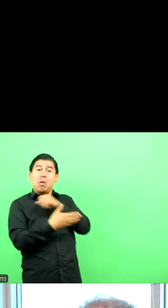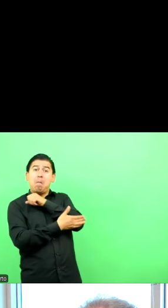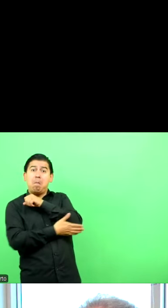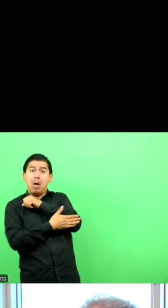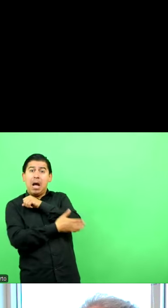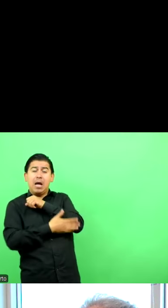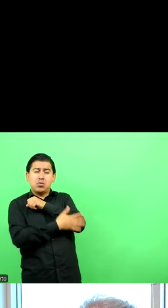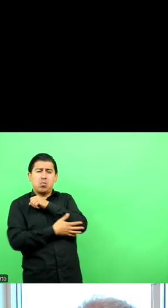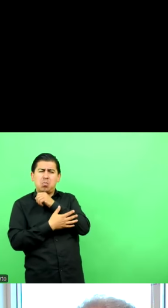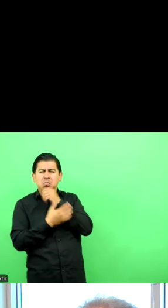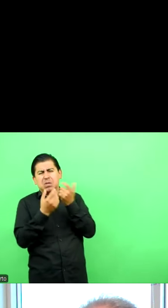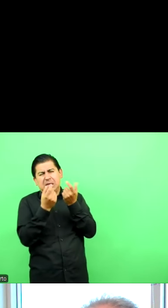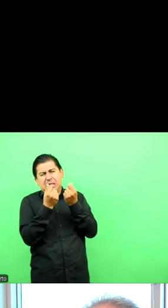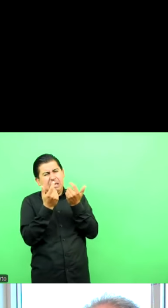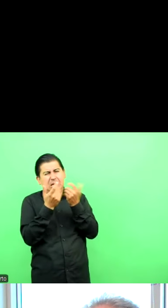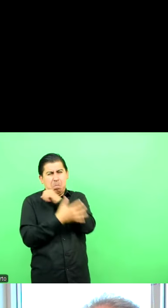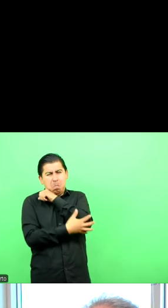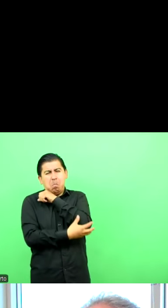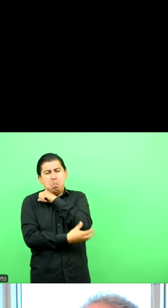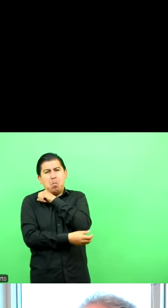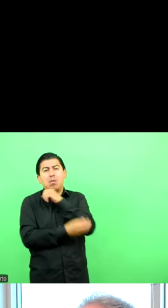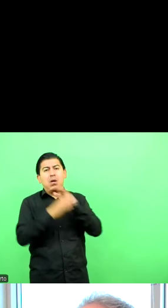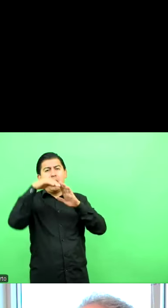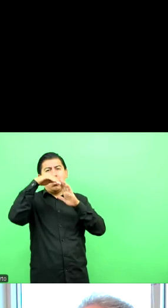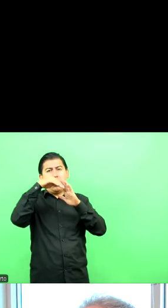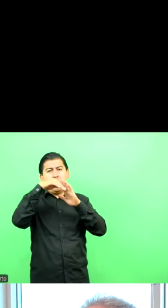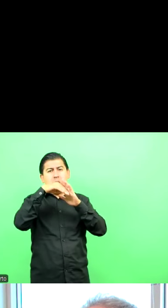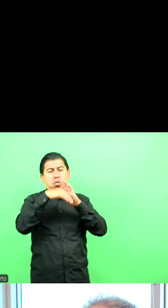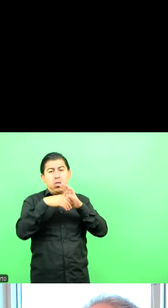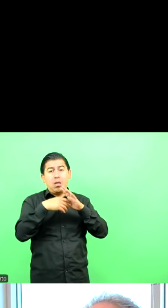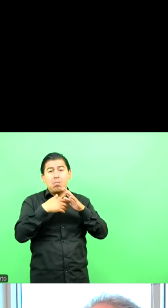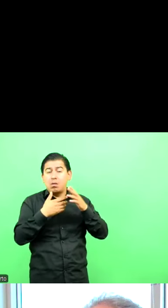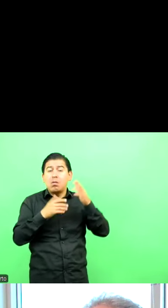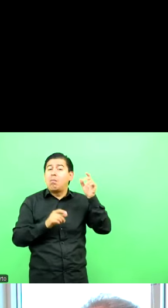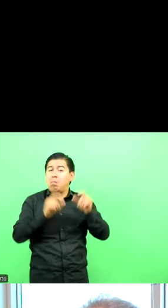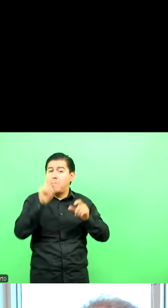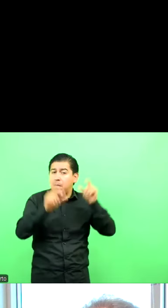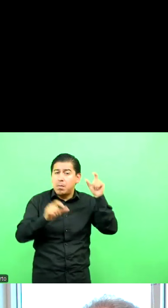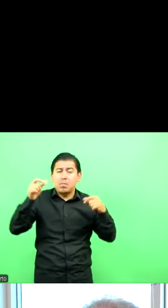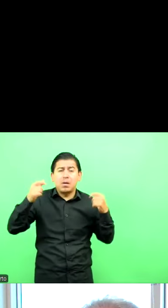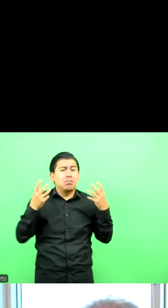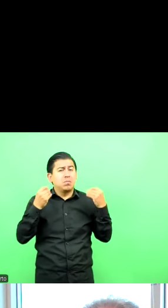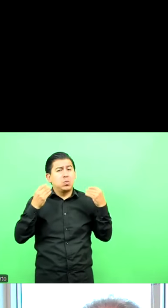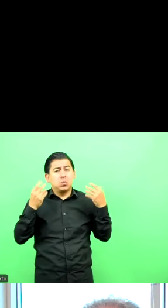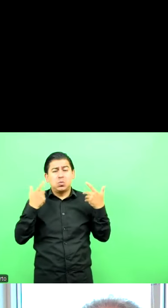many refugee migrants, and among them, so many,